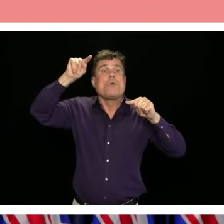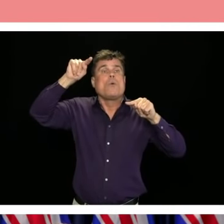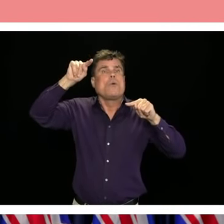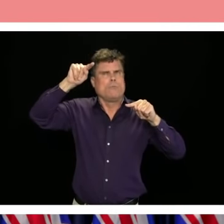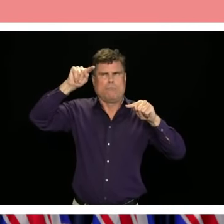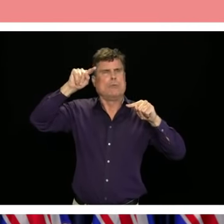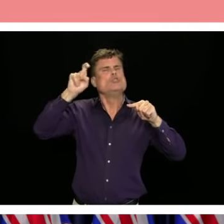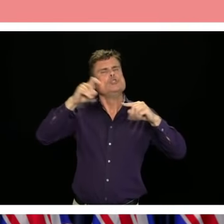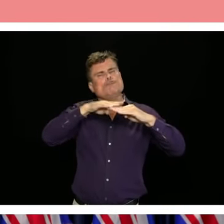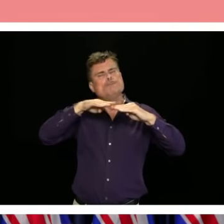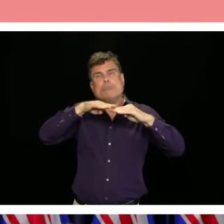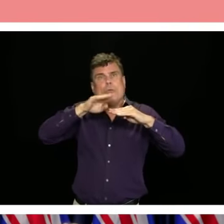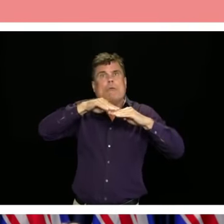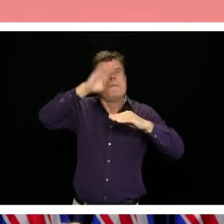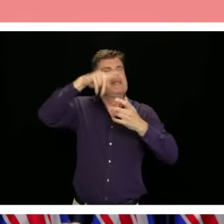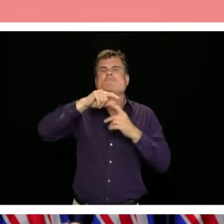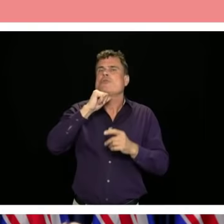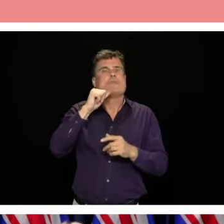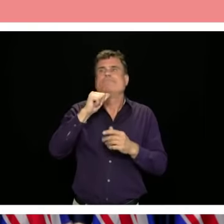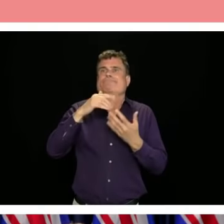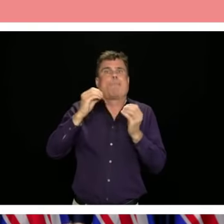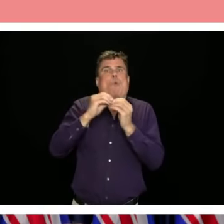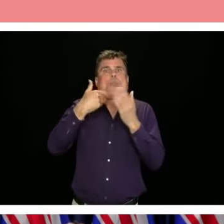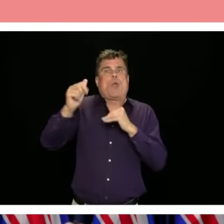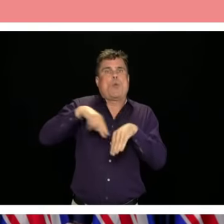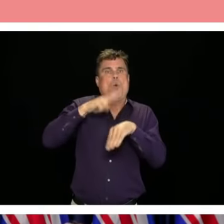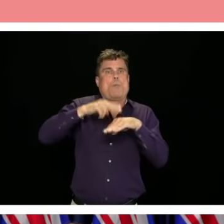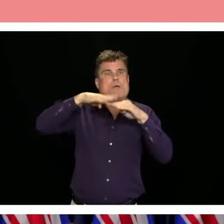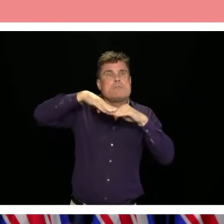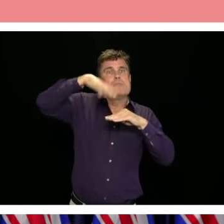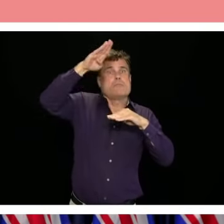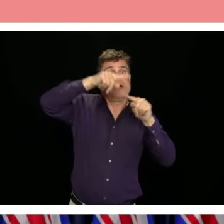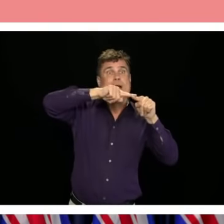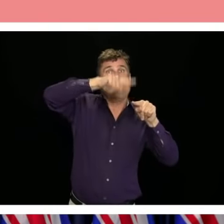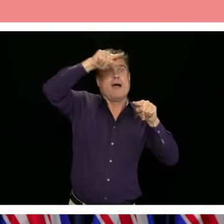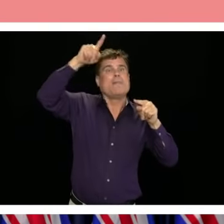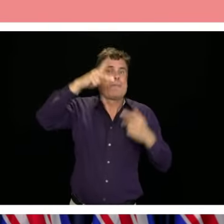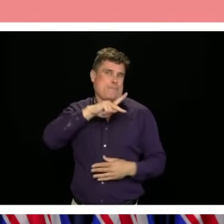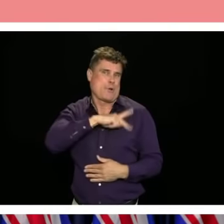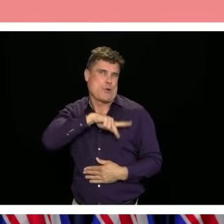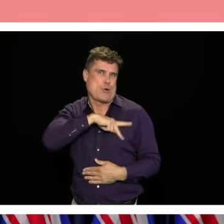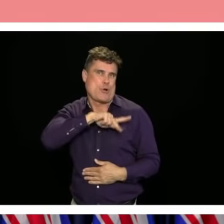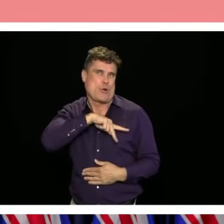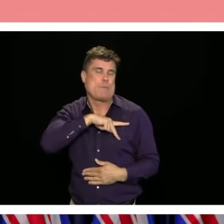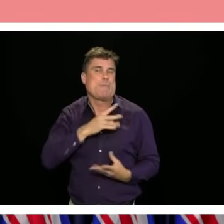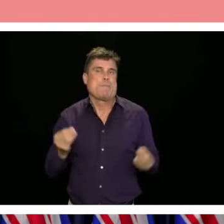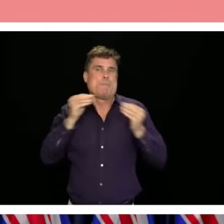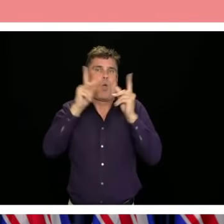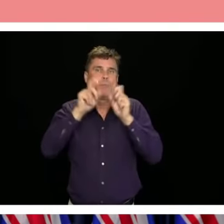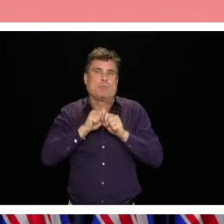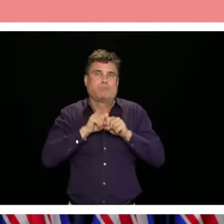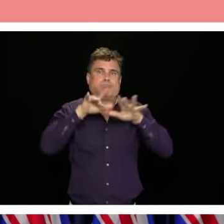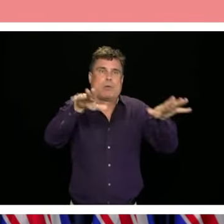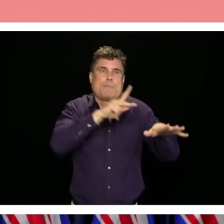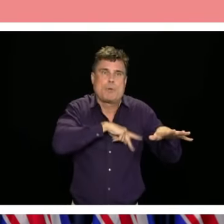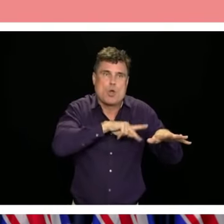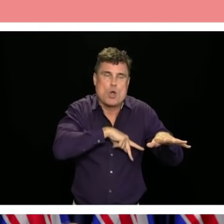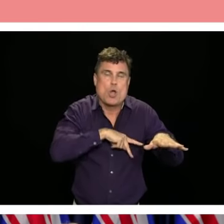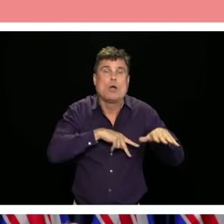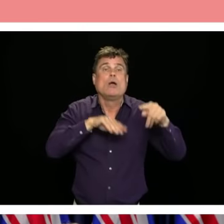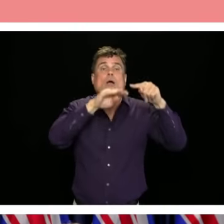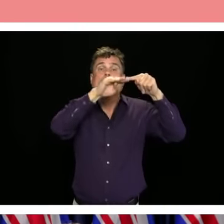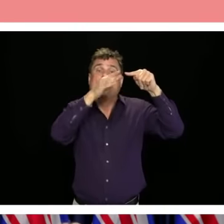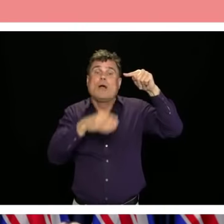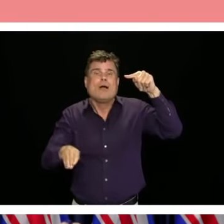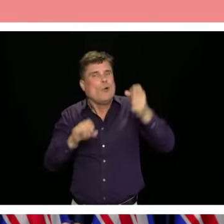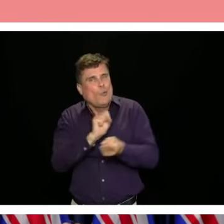have higher levels in our residential areas, meaning we're staying at home more frequently, and our groceries and pharmacy contacts